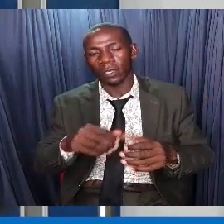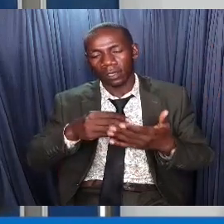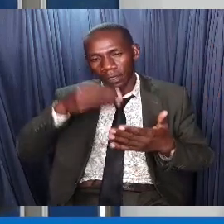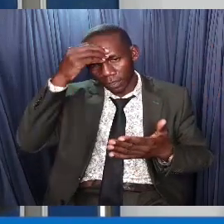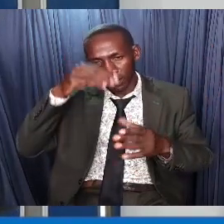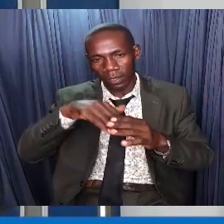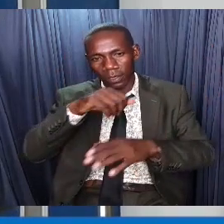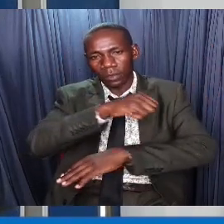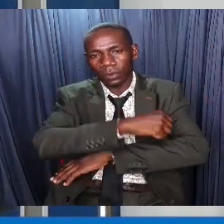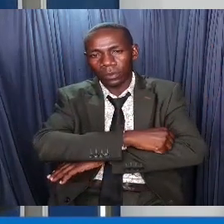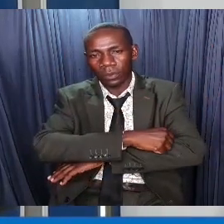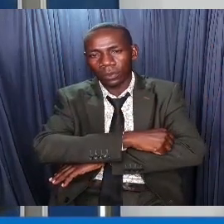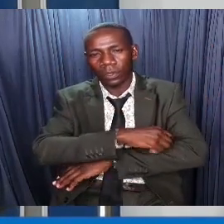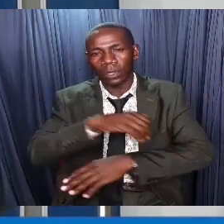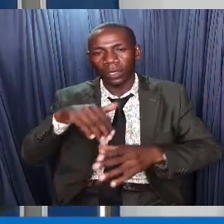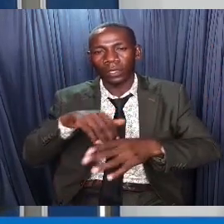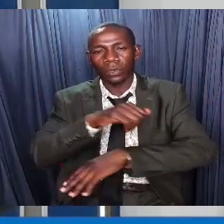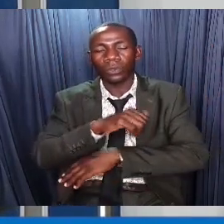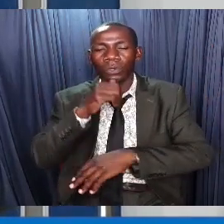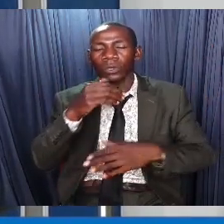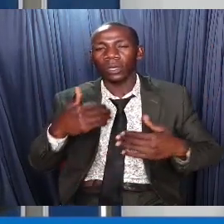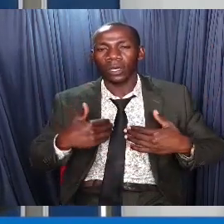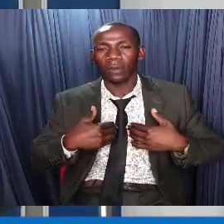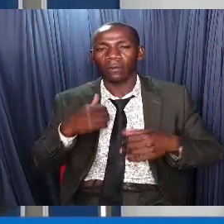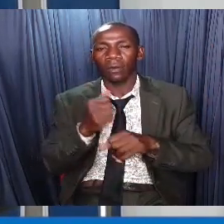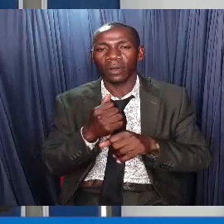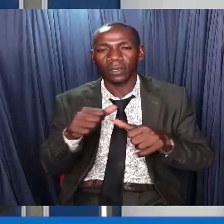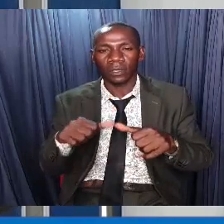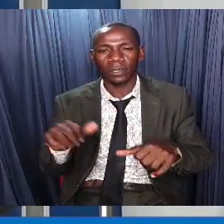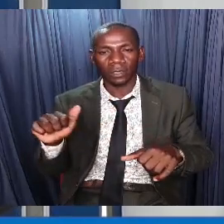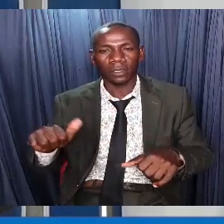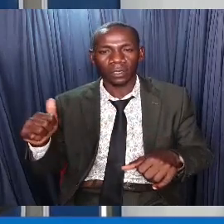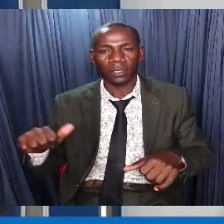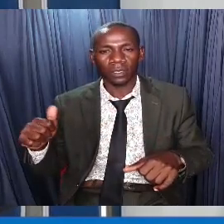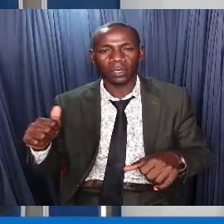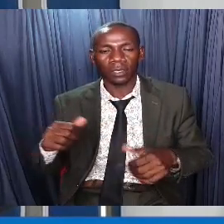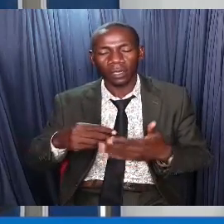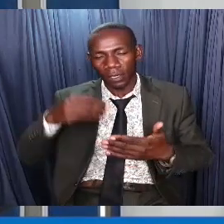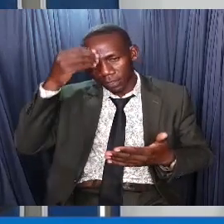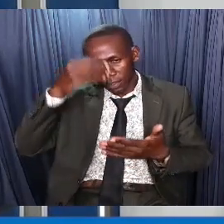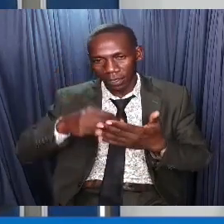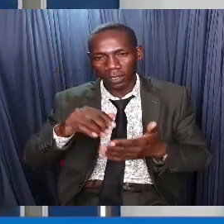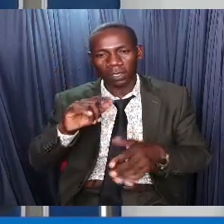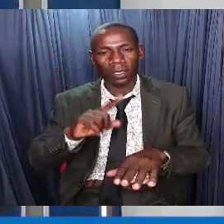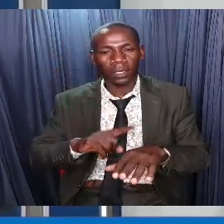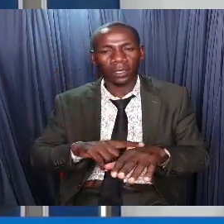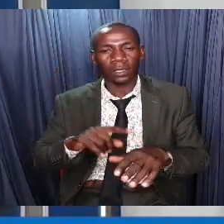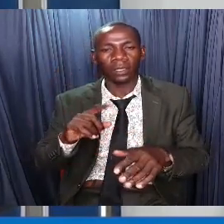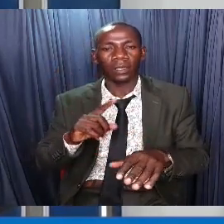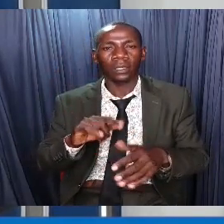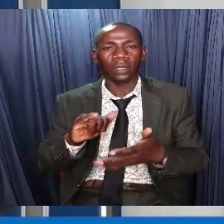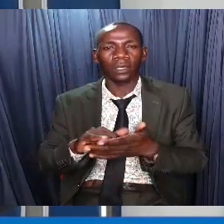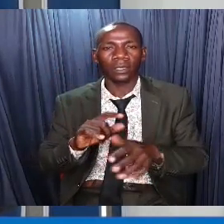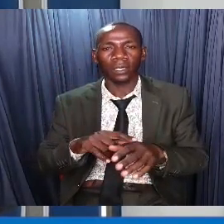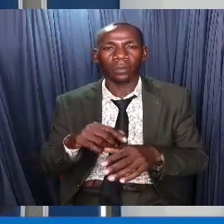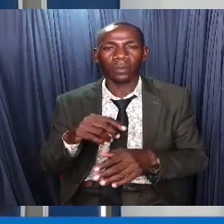school. Bado nasoma sina kazi. I was still in school. And I was still in school not having a job that time. Na missionary anahubiri.